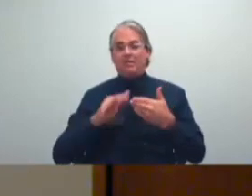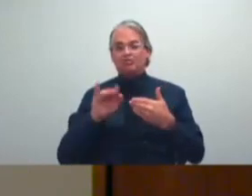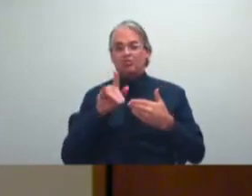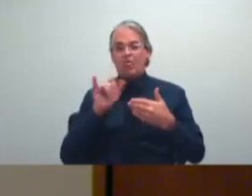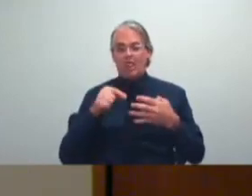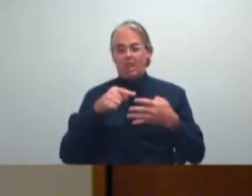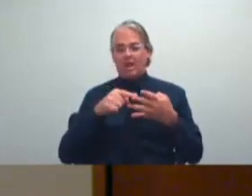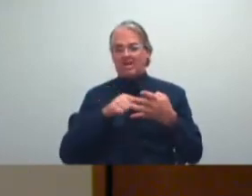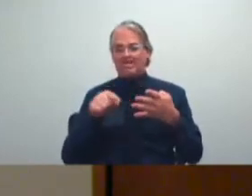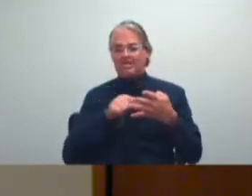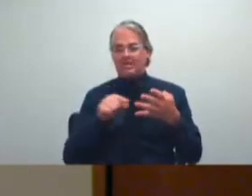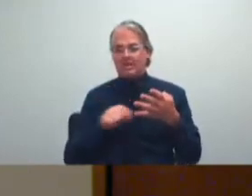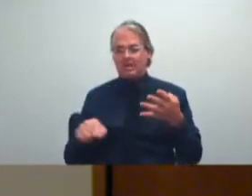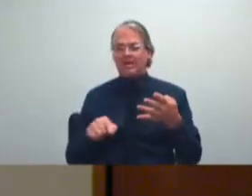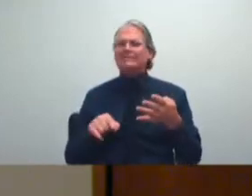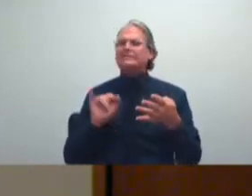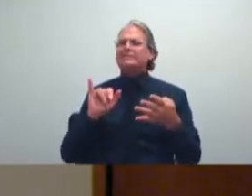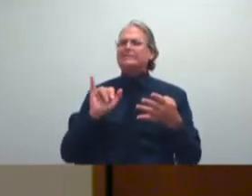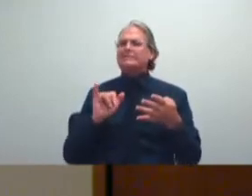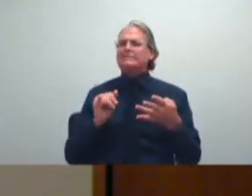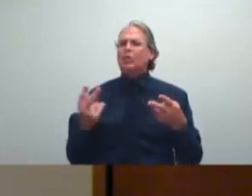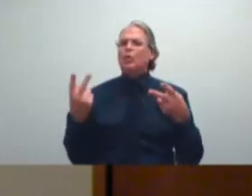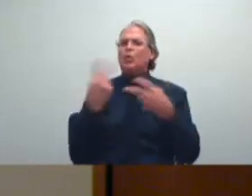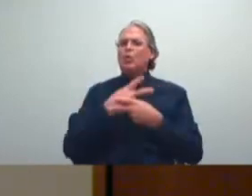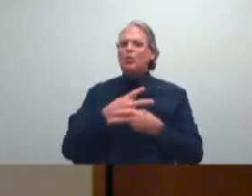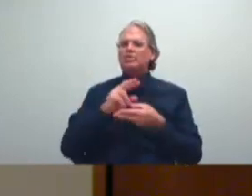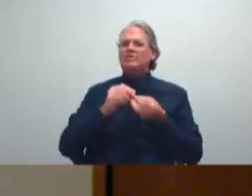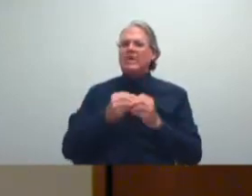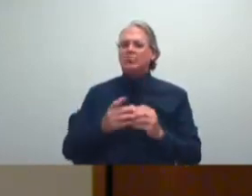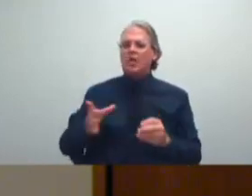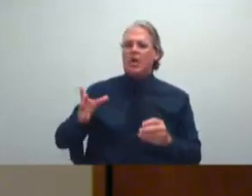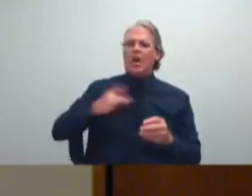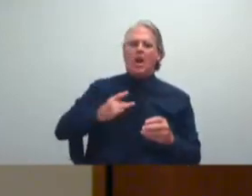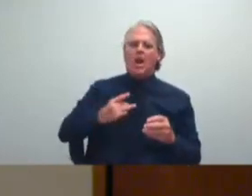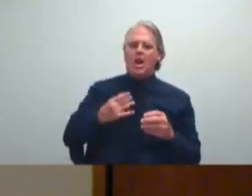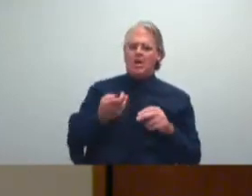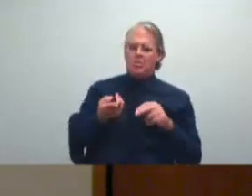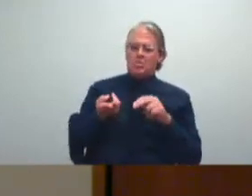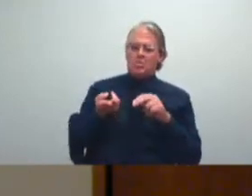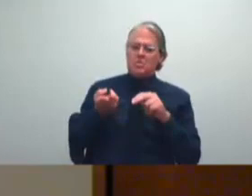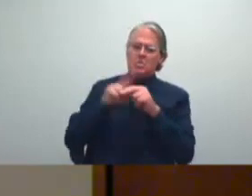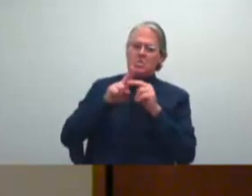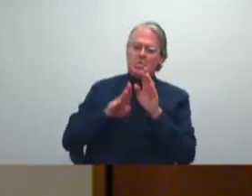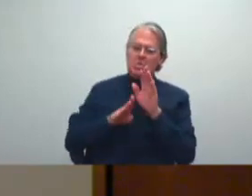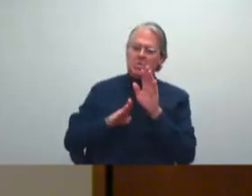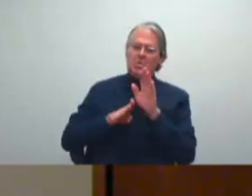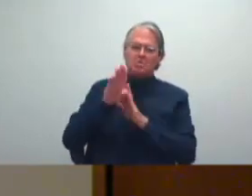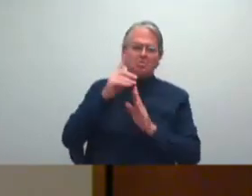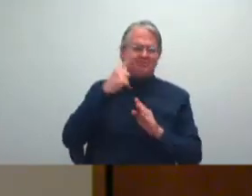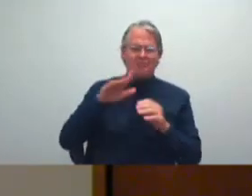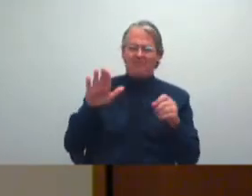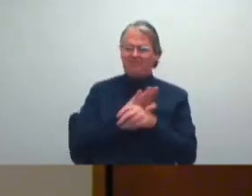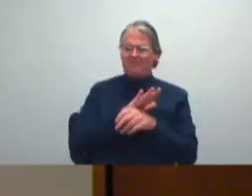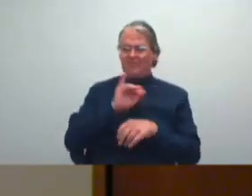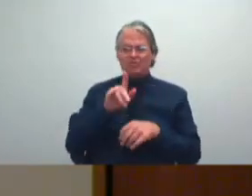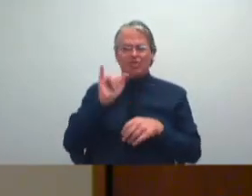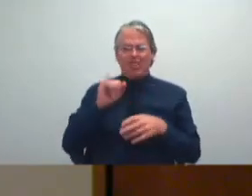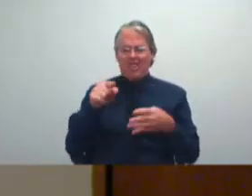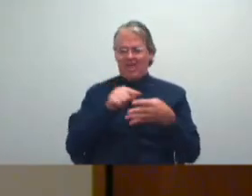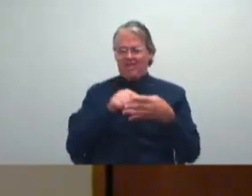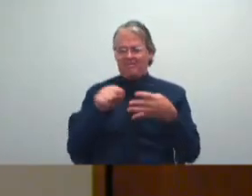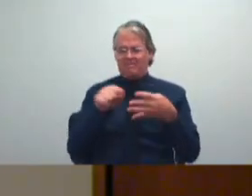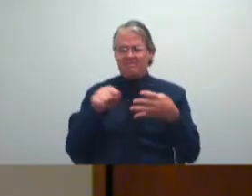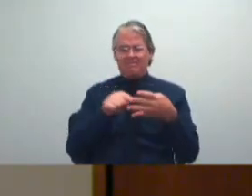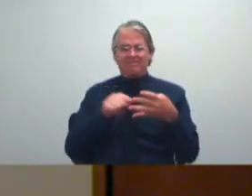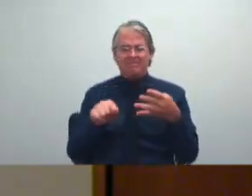people infected throughout almost the entire month. We've definitely seen a stabilization and even a